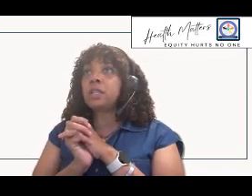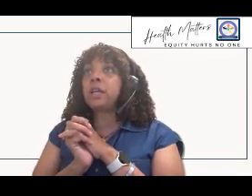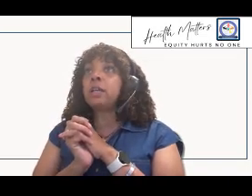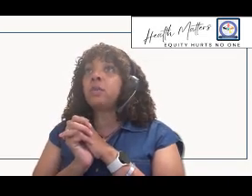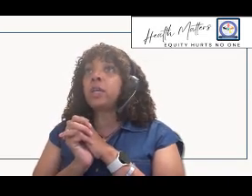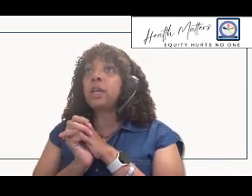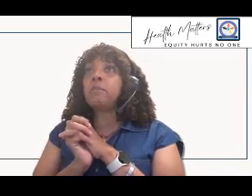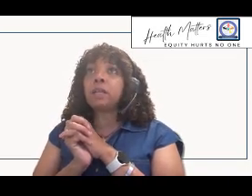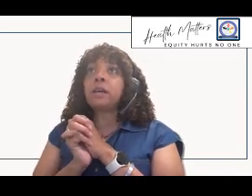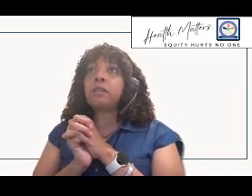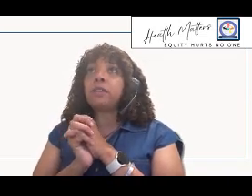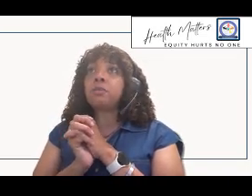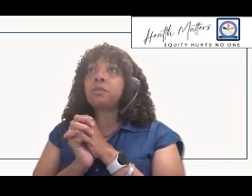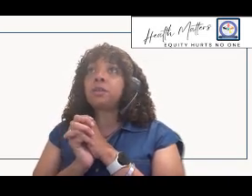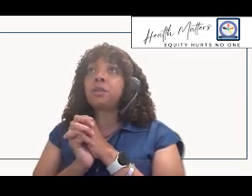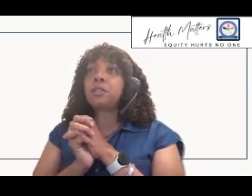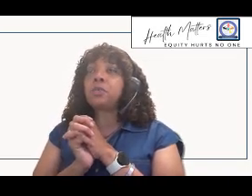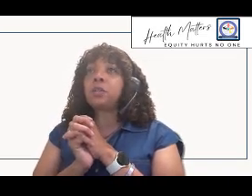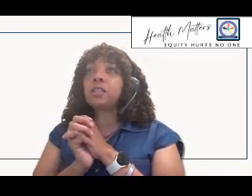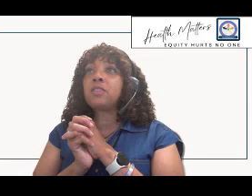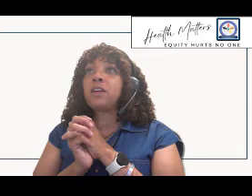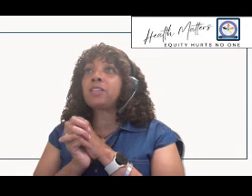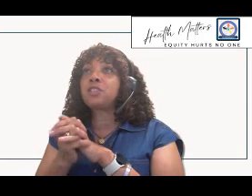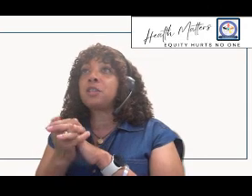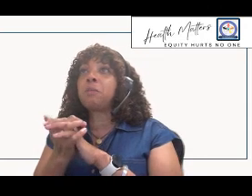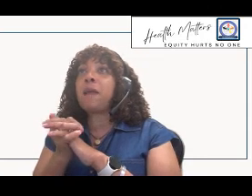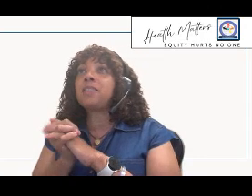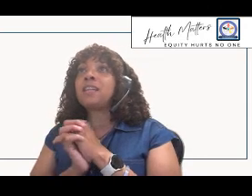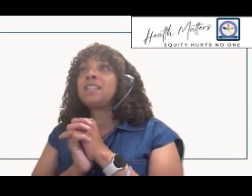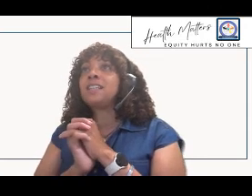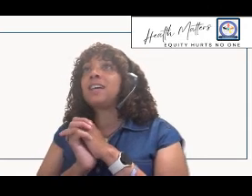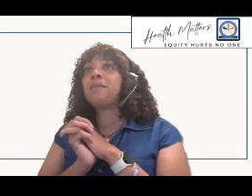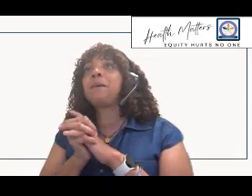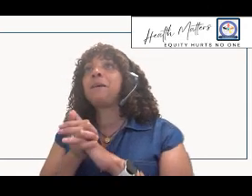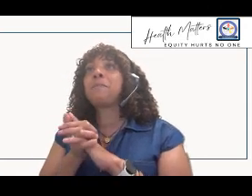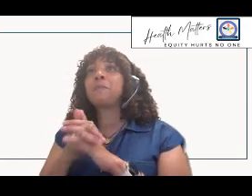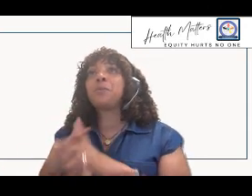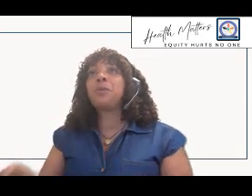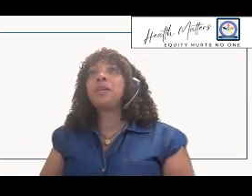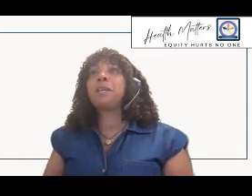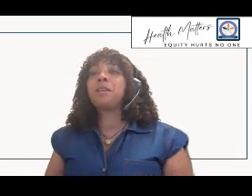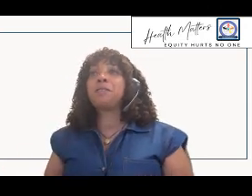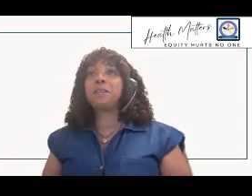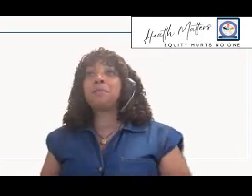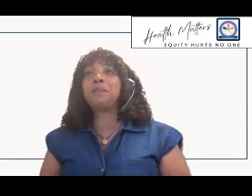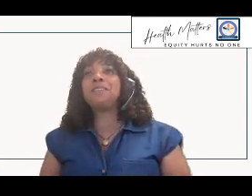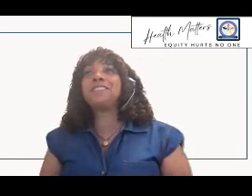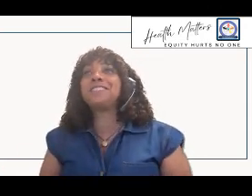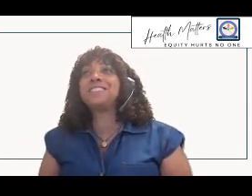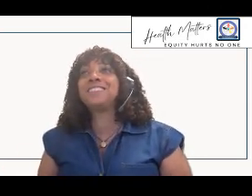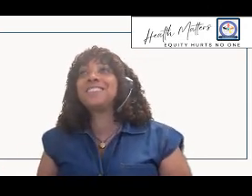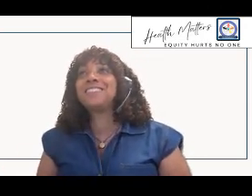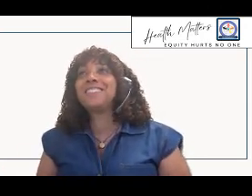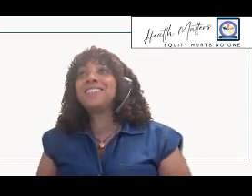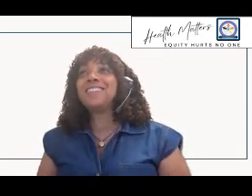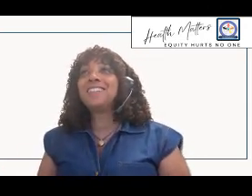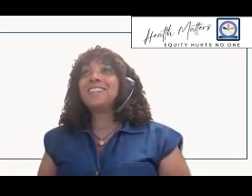want to see it, we can make that available to you. I just want to say there, Alex is going to be mad that I said that, but we can make it available.